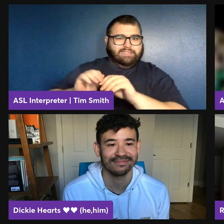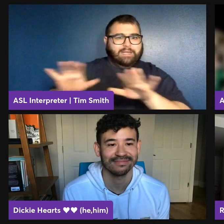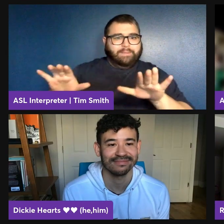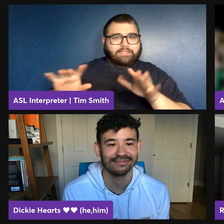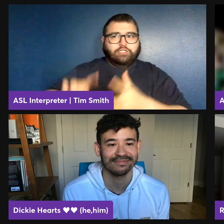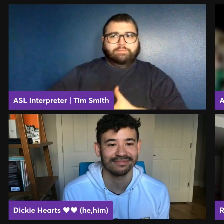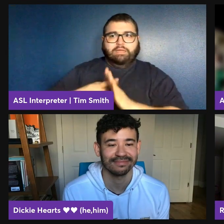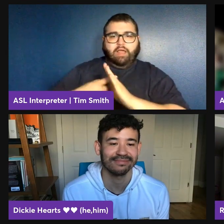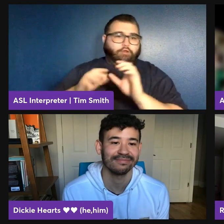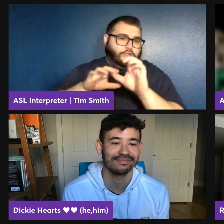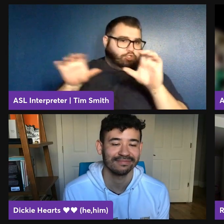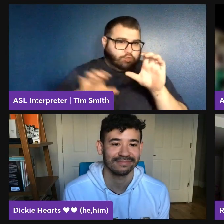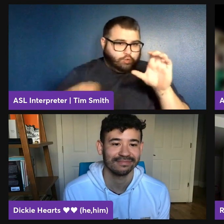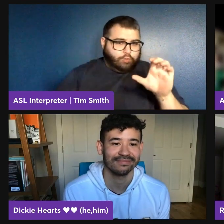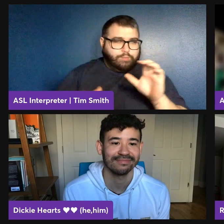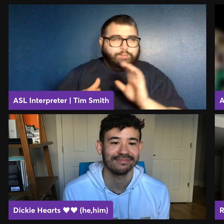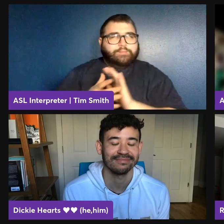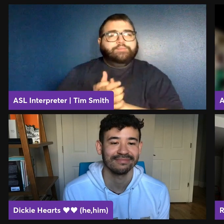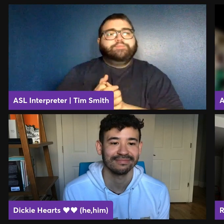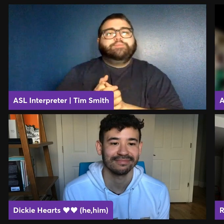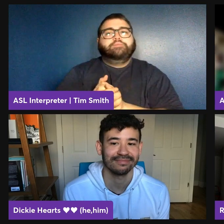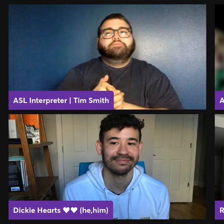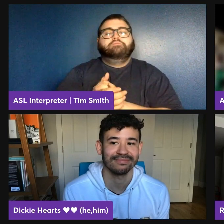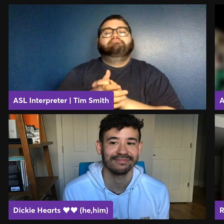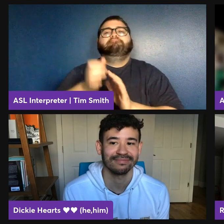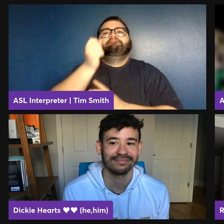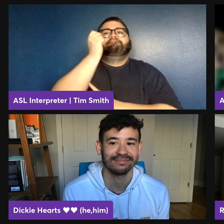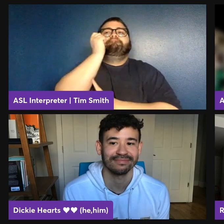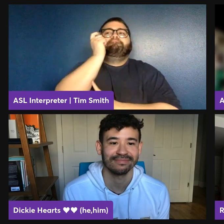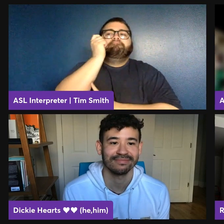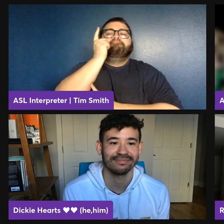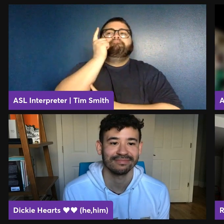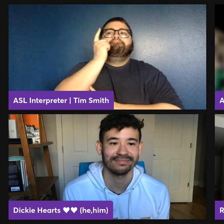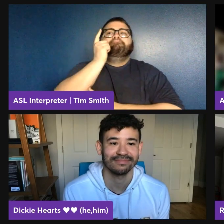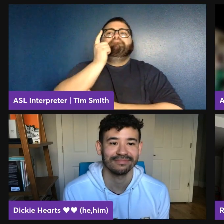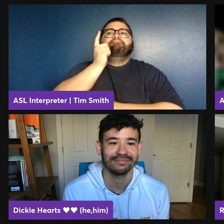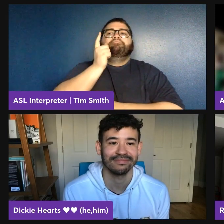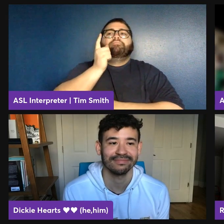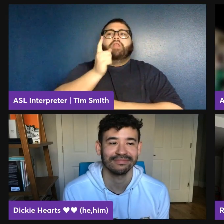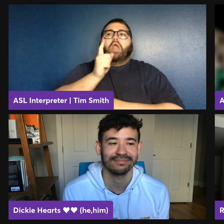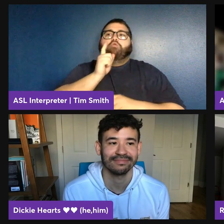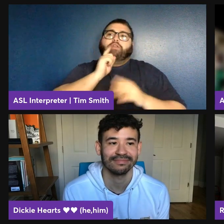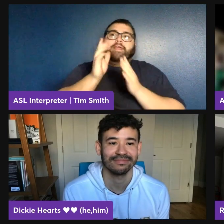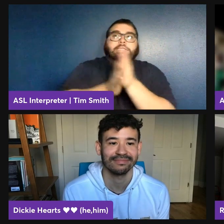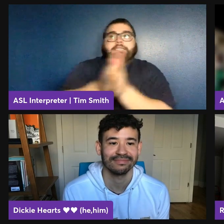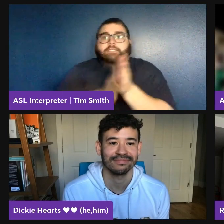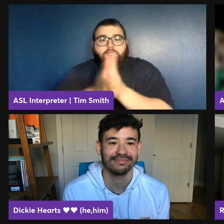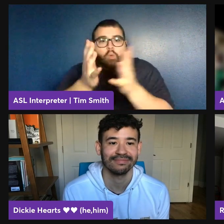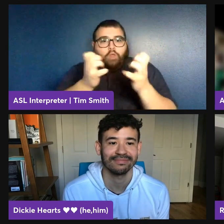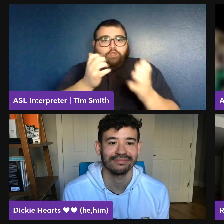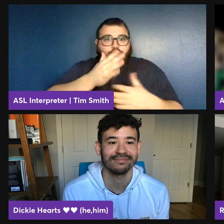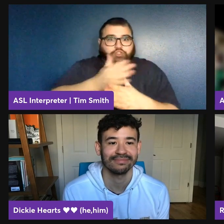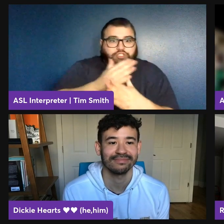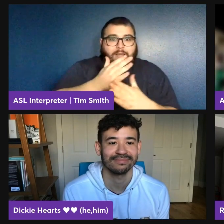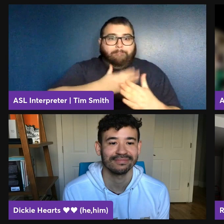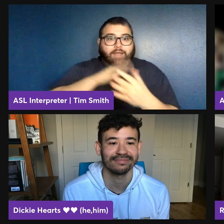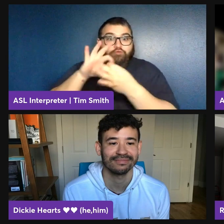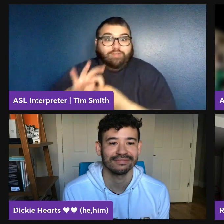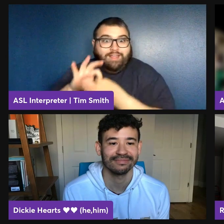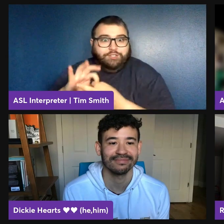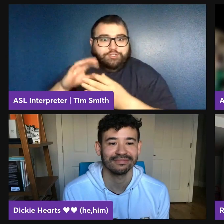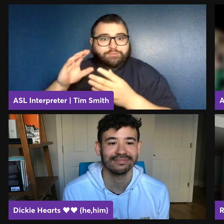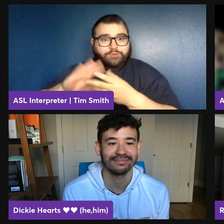began on Zoom. And while I was not raring to share my relationship stories, I did have